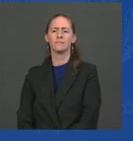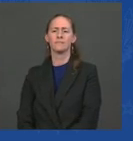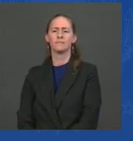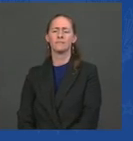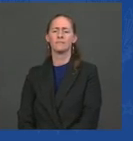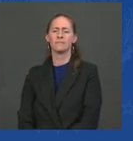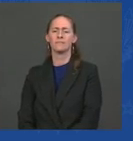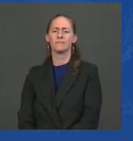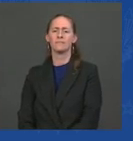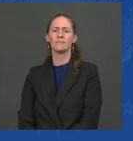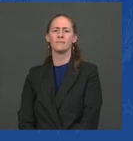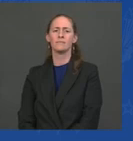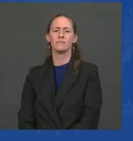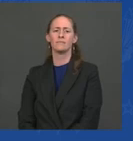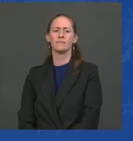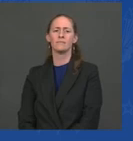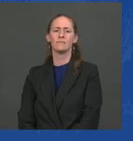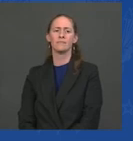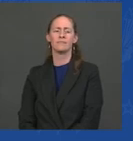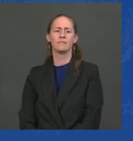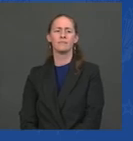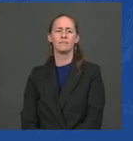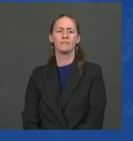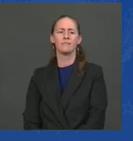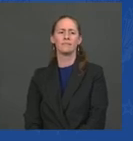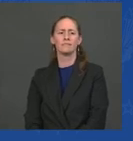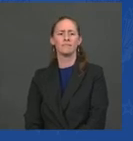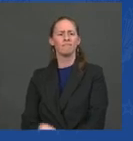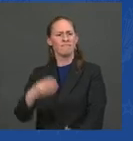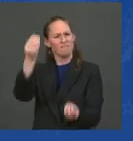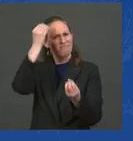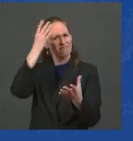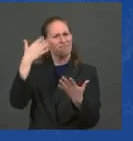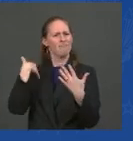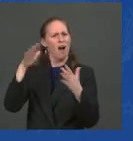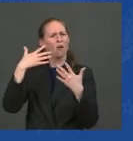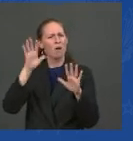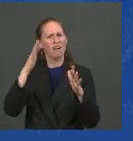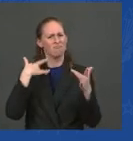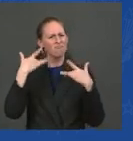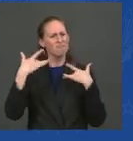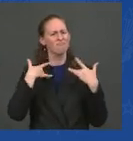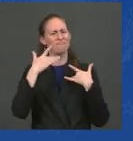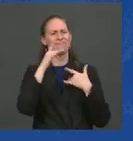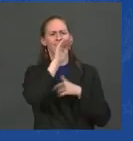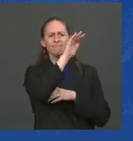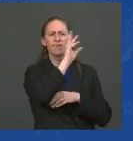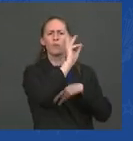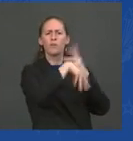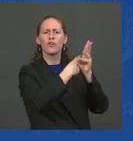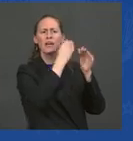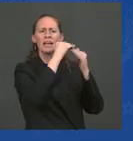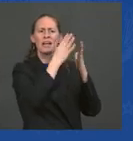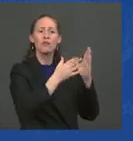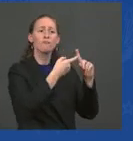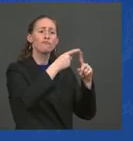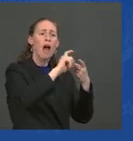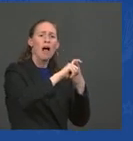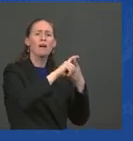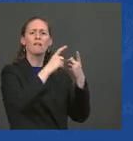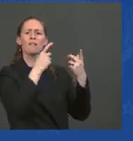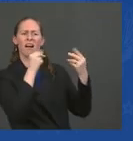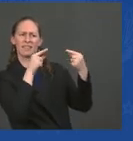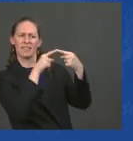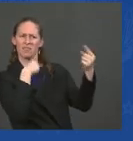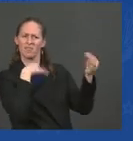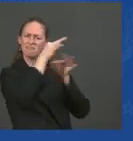I've raised these issues personally with leaders around the world, our friends and adversaries alike, and I made it clear